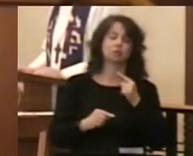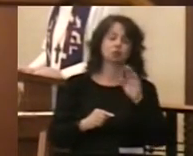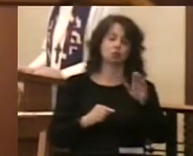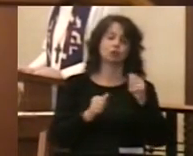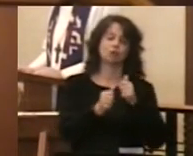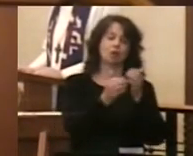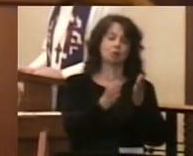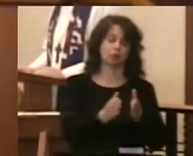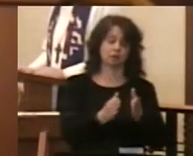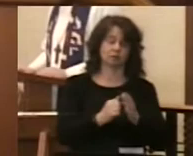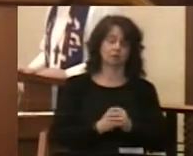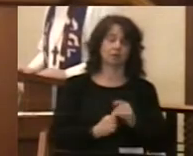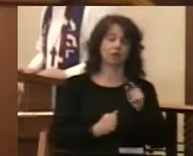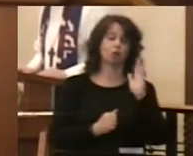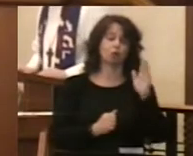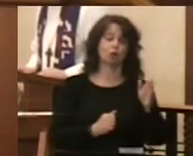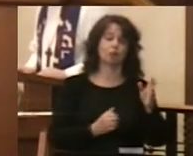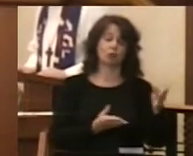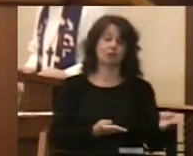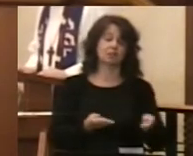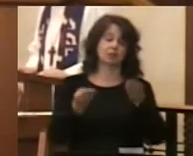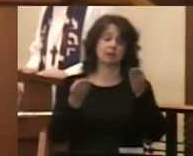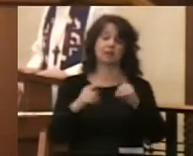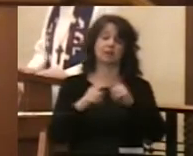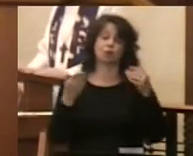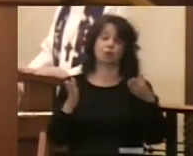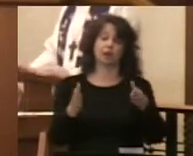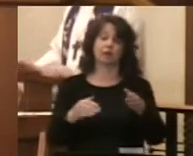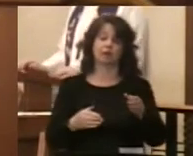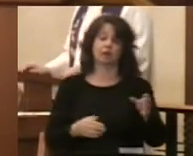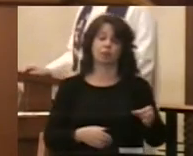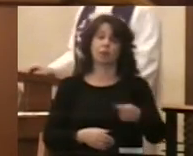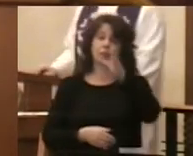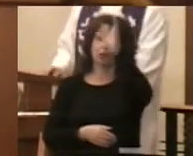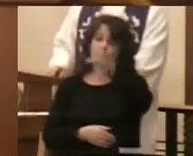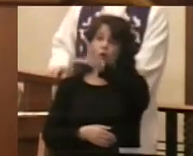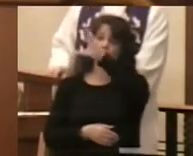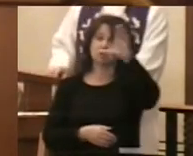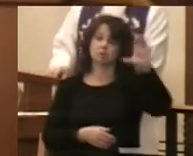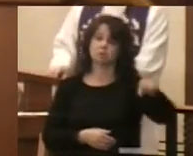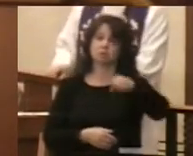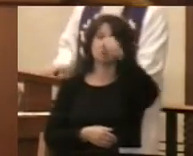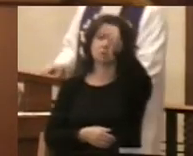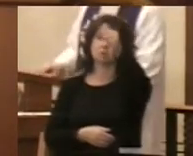of glory, on a cross, a crucifixion. And what a